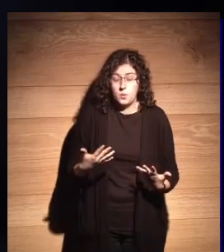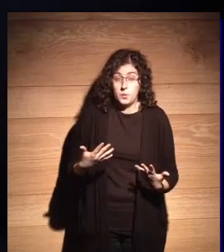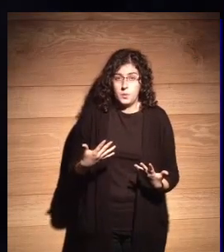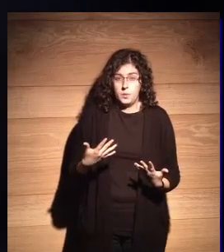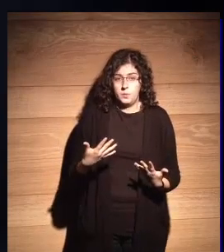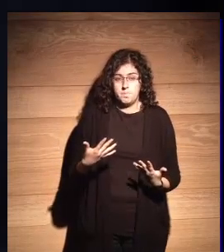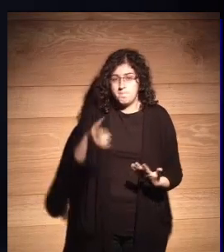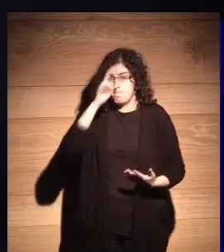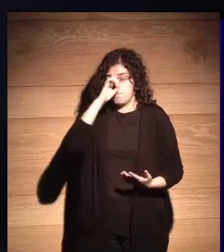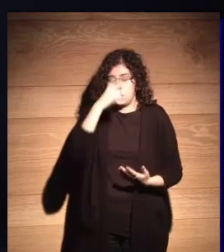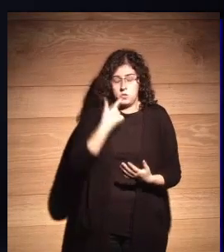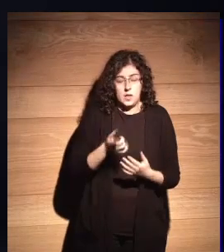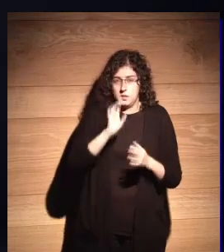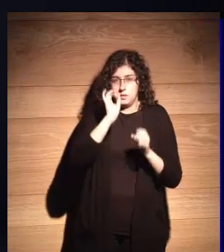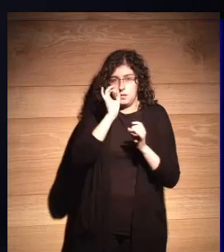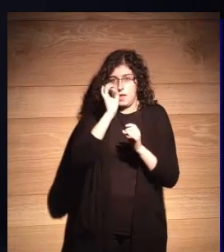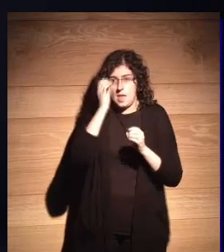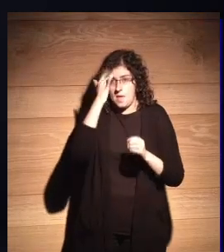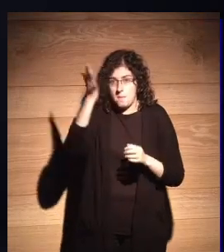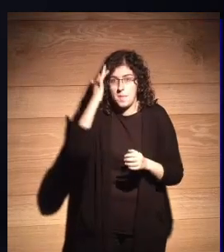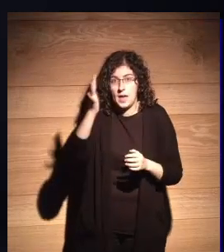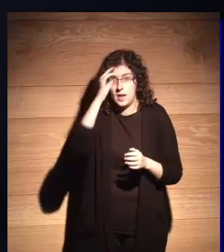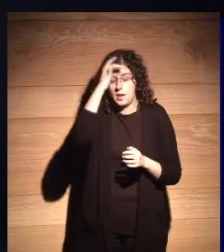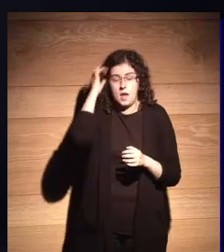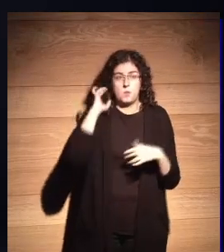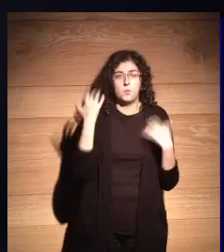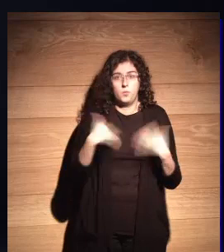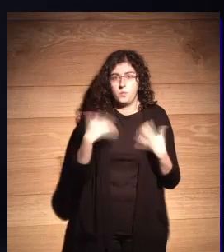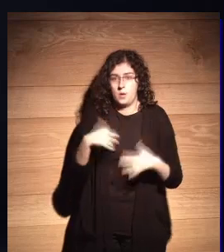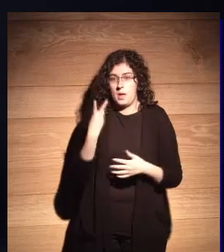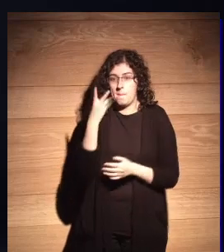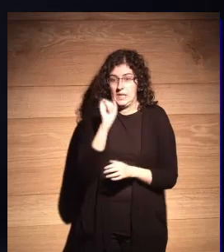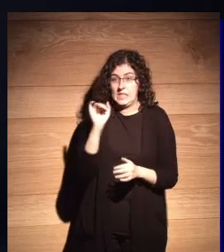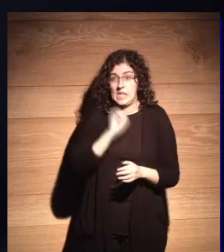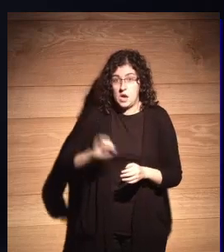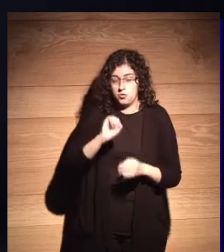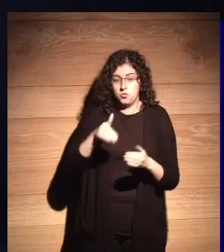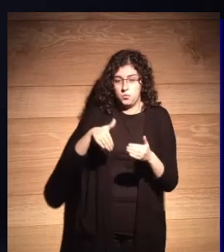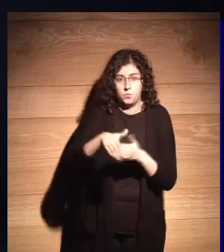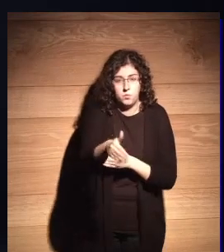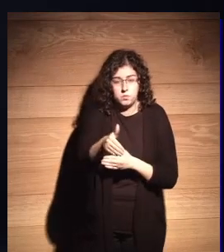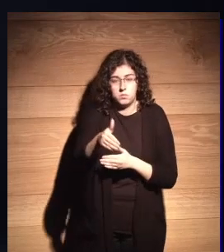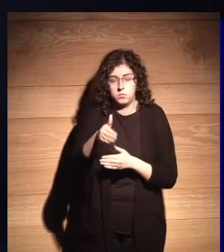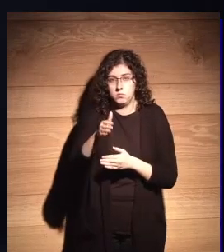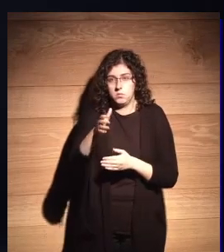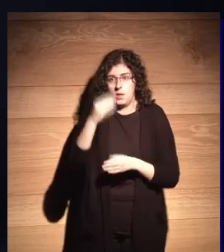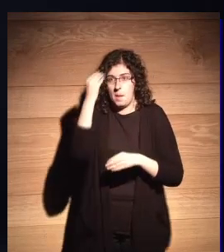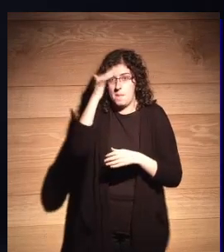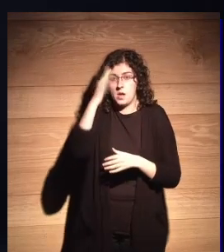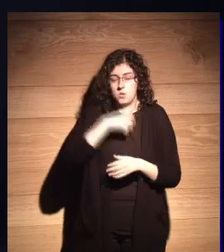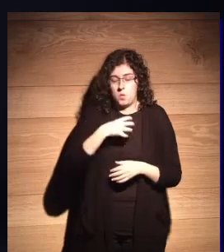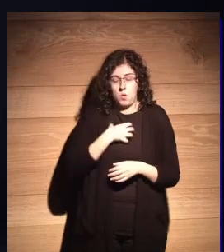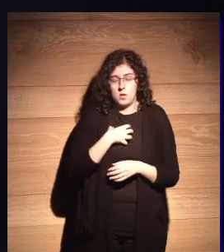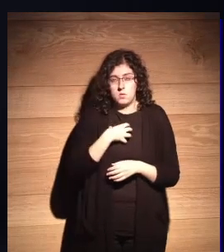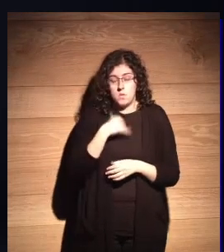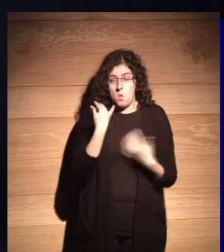in another 20 years. It's just unbelievable. To look at